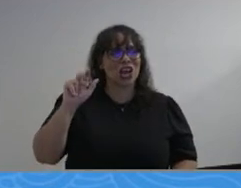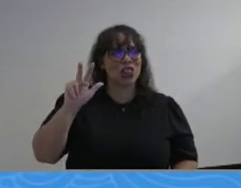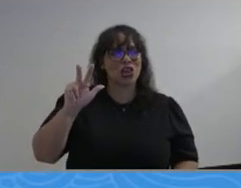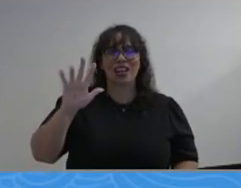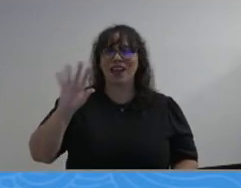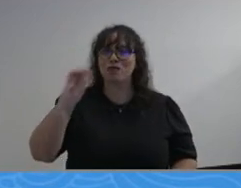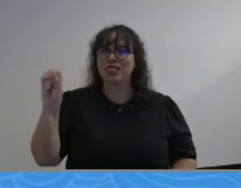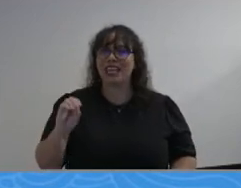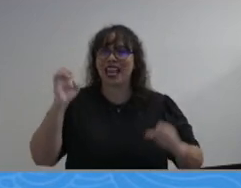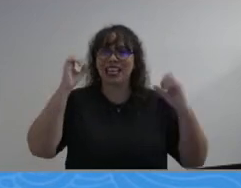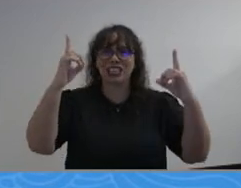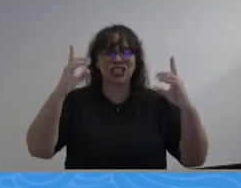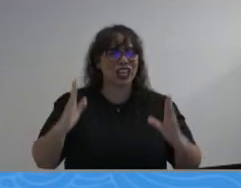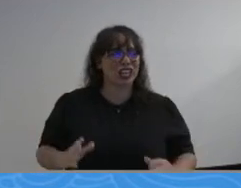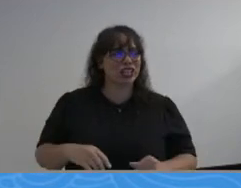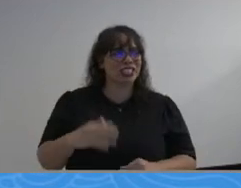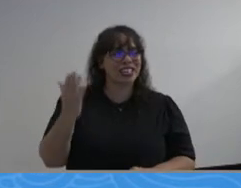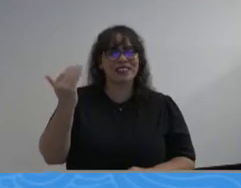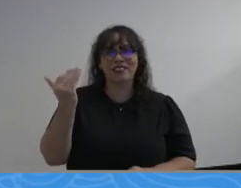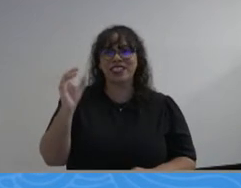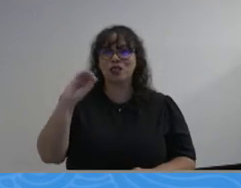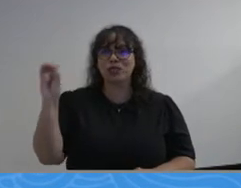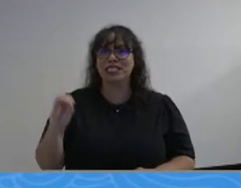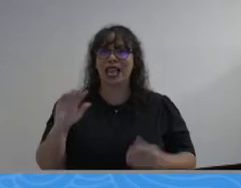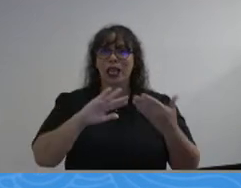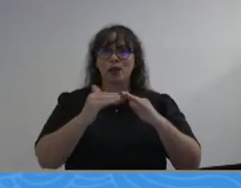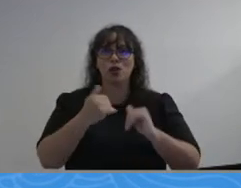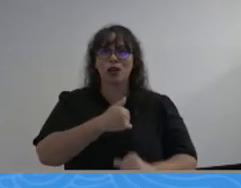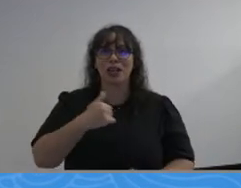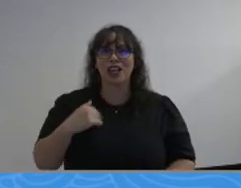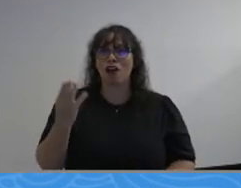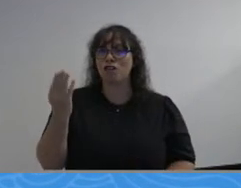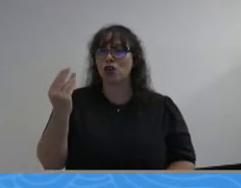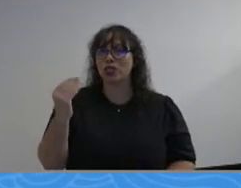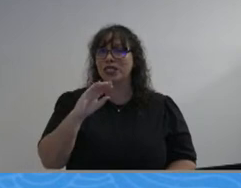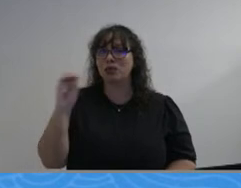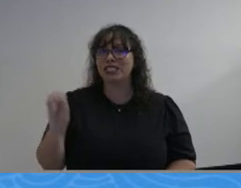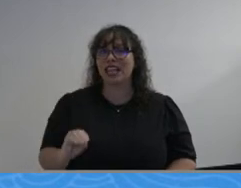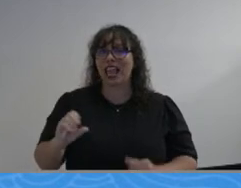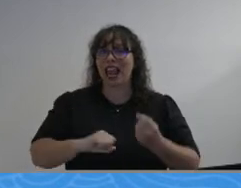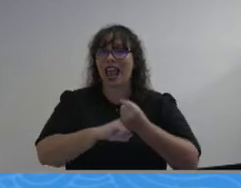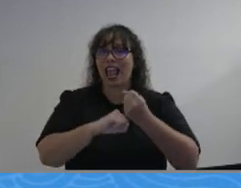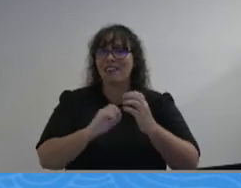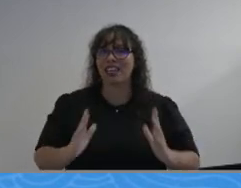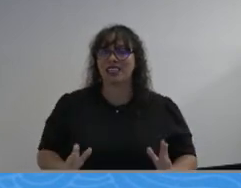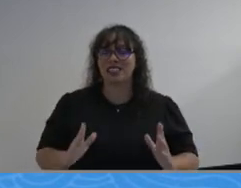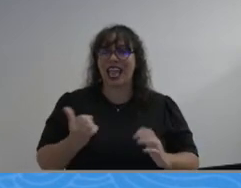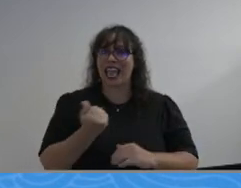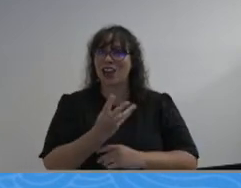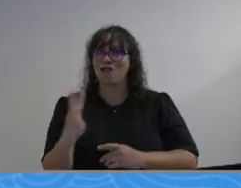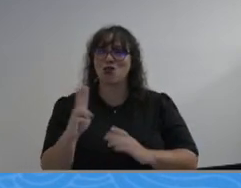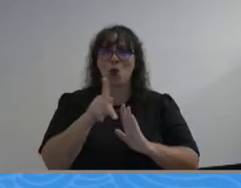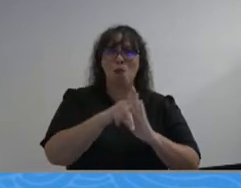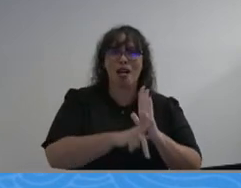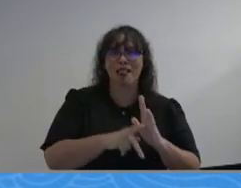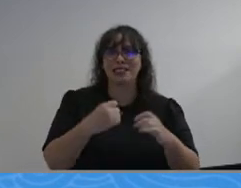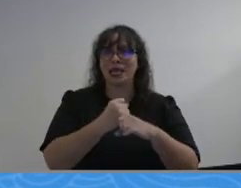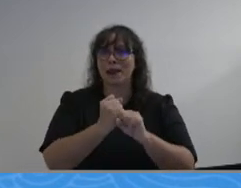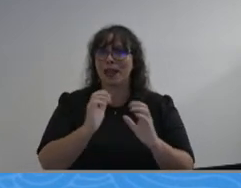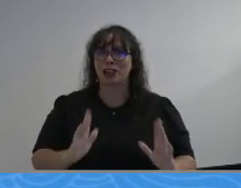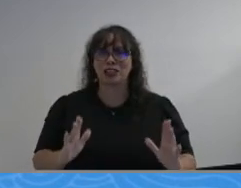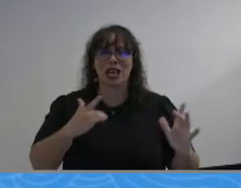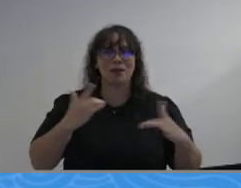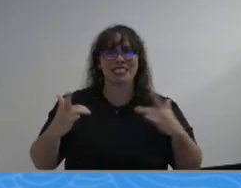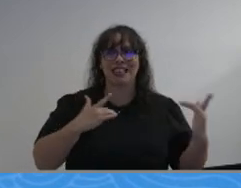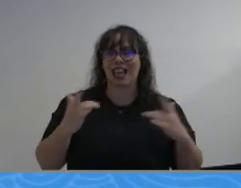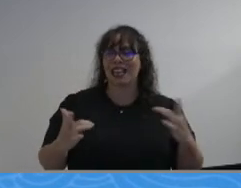We've got 15% community members, 14% advocates, and a couple of policymakers. I am so, so excited. We